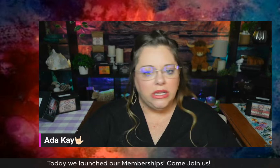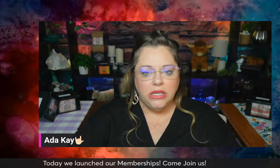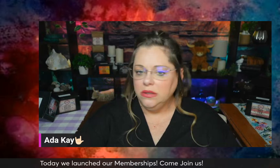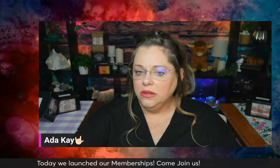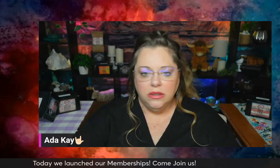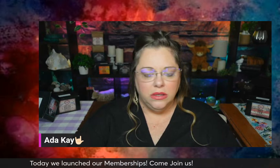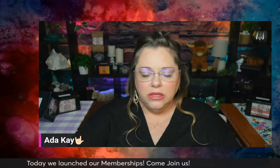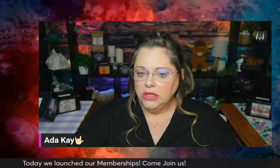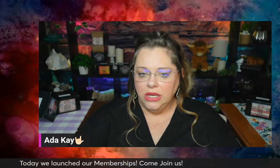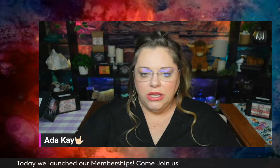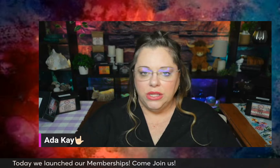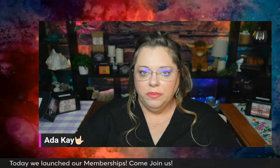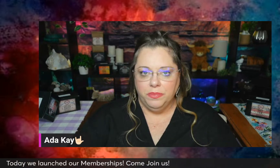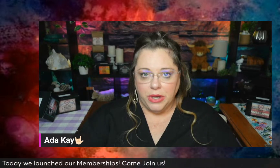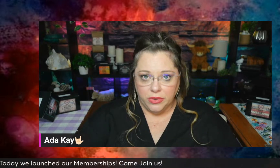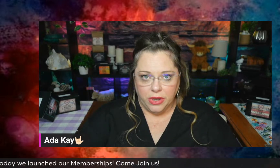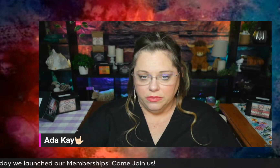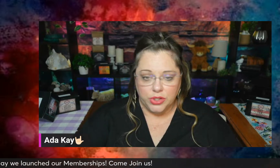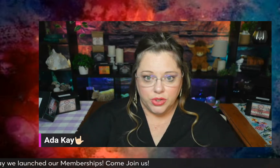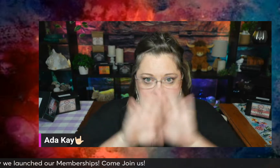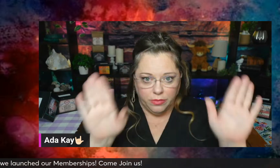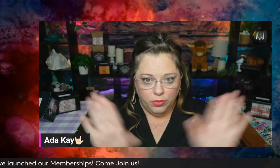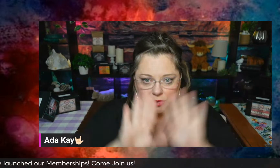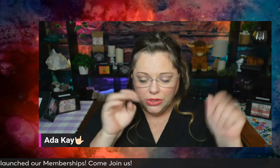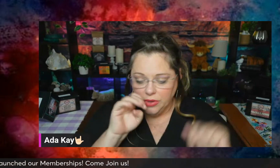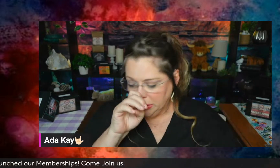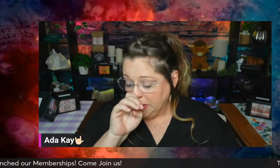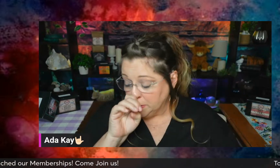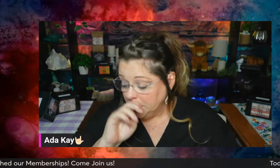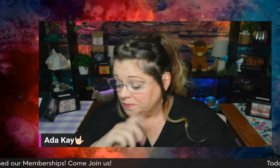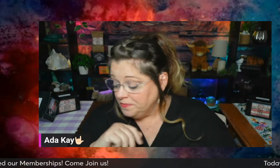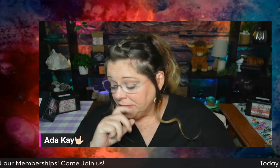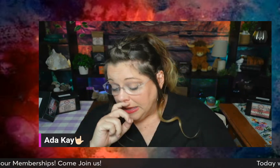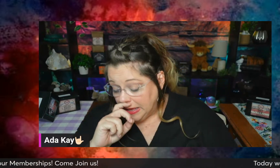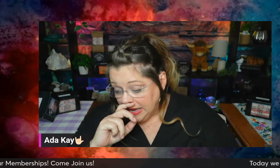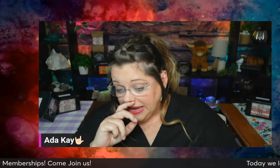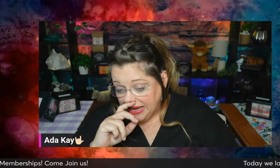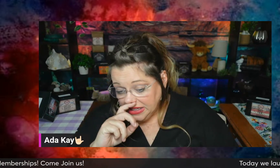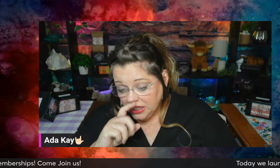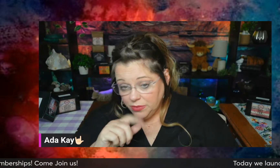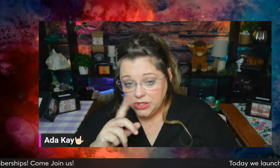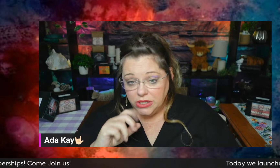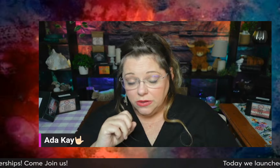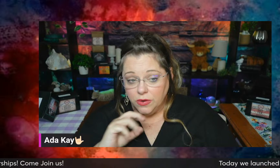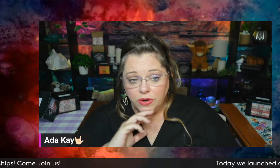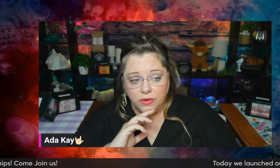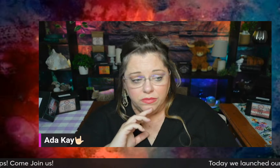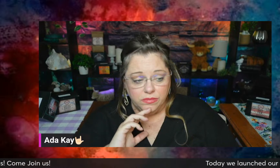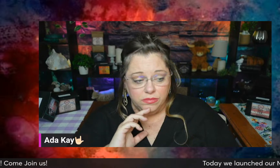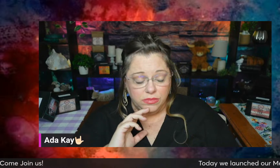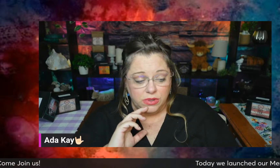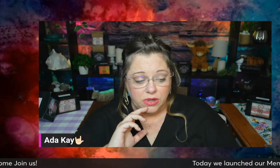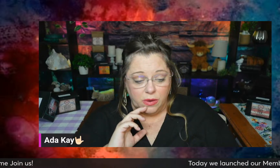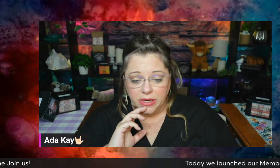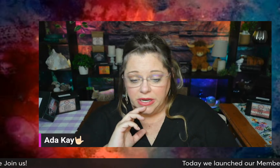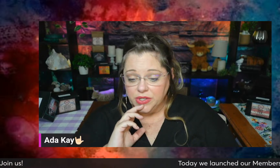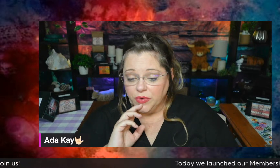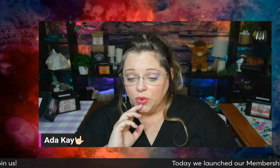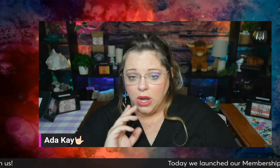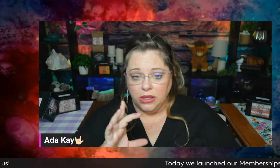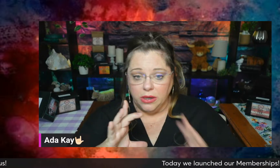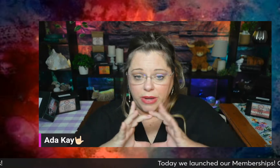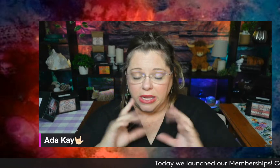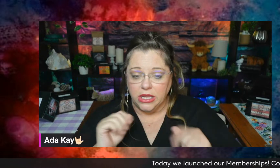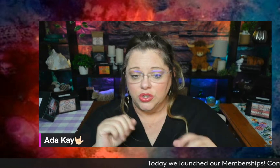sell anything but kratom, just kratom. We don't sell anything else. And it'd been sitting on my desk